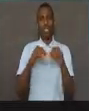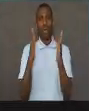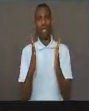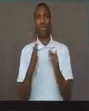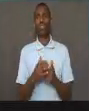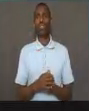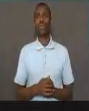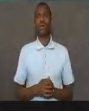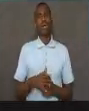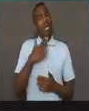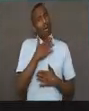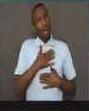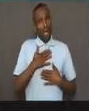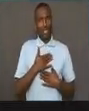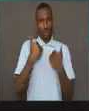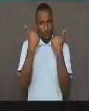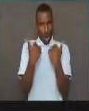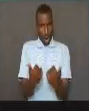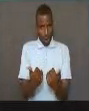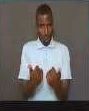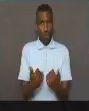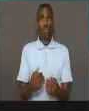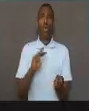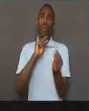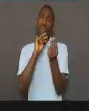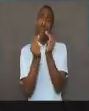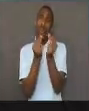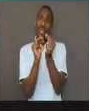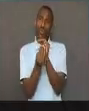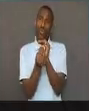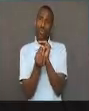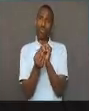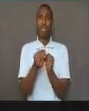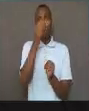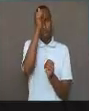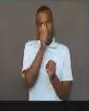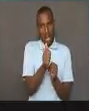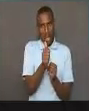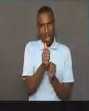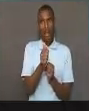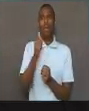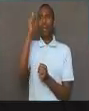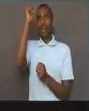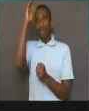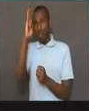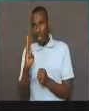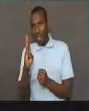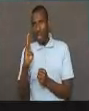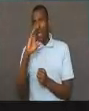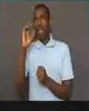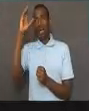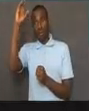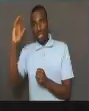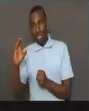Students, please solve for the moments about A, B, and C.